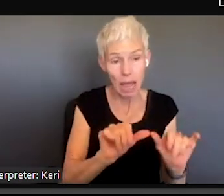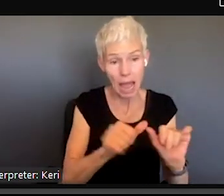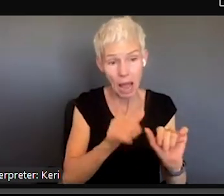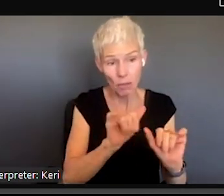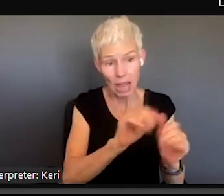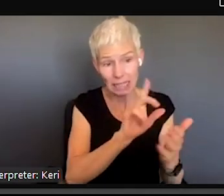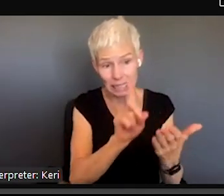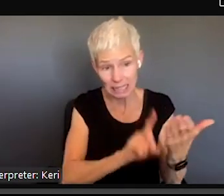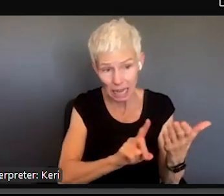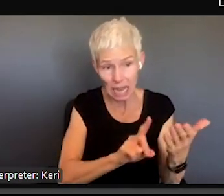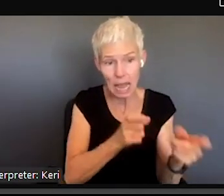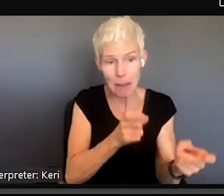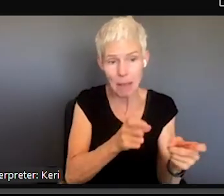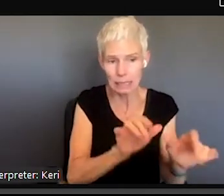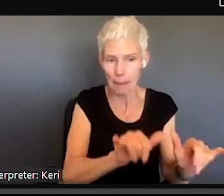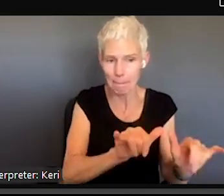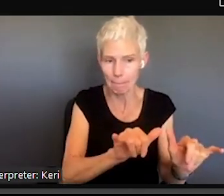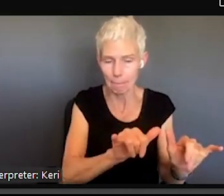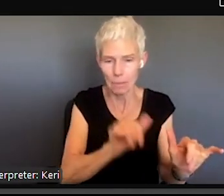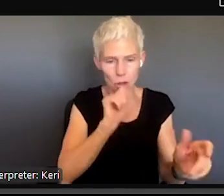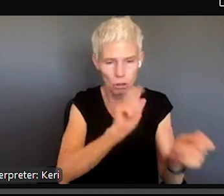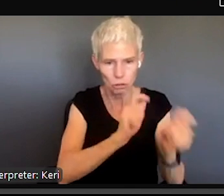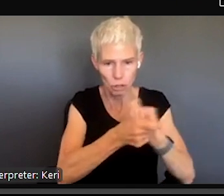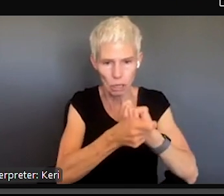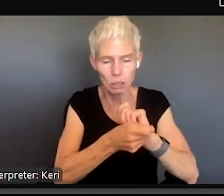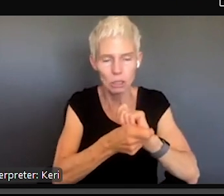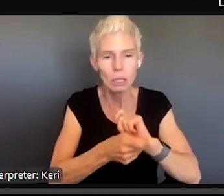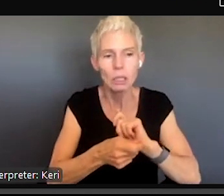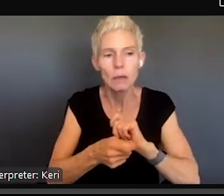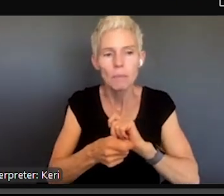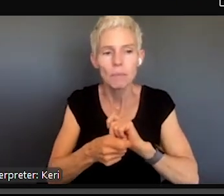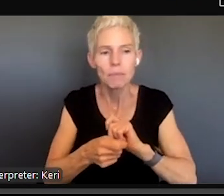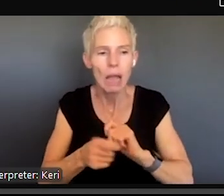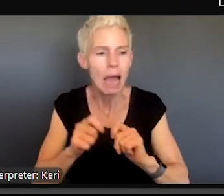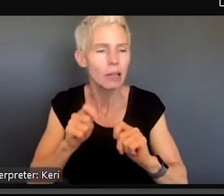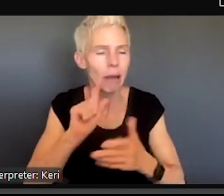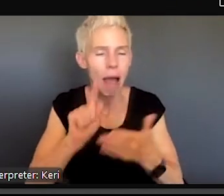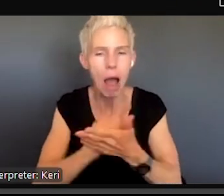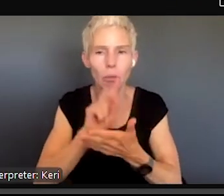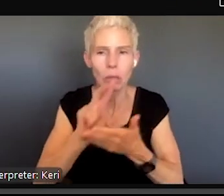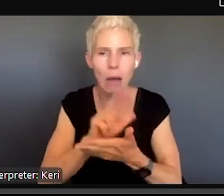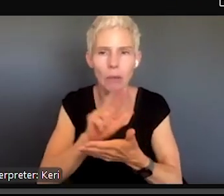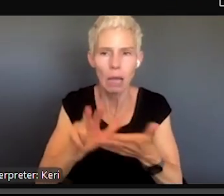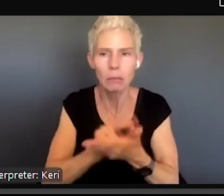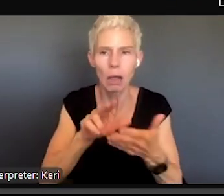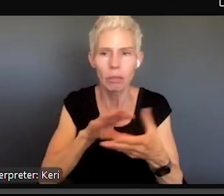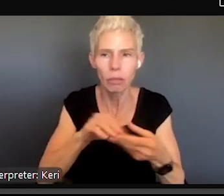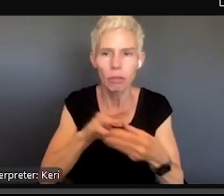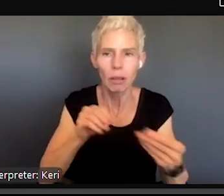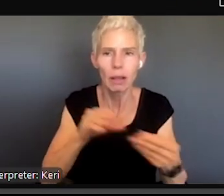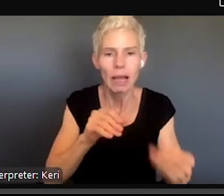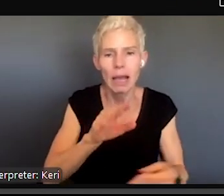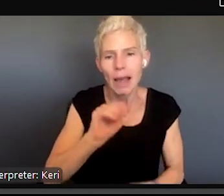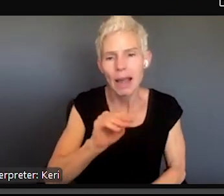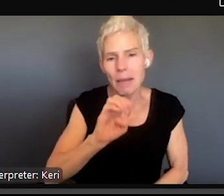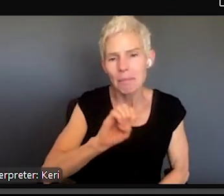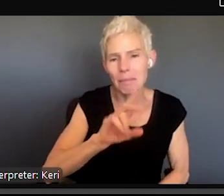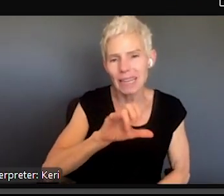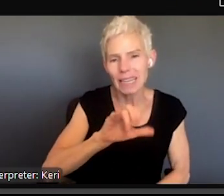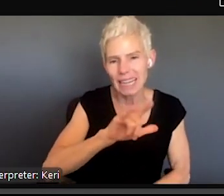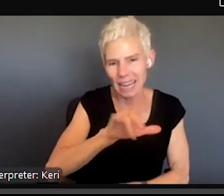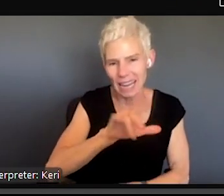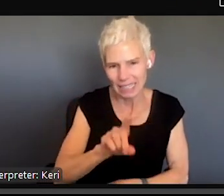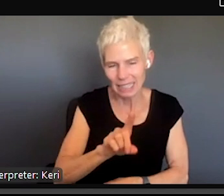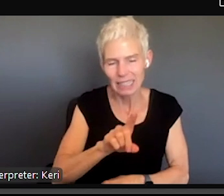and managed did not change. I could spend hours on Medicaid transformation, but the bottom line